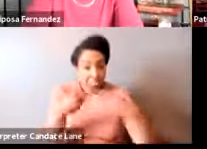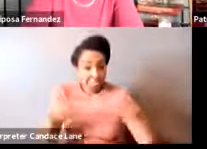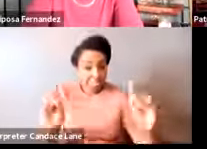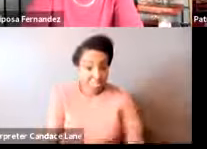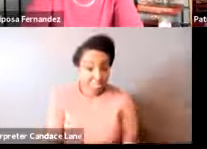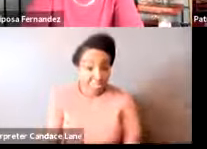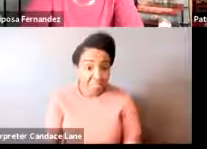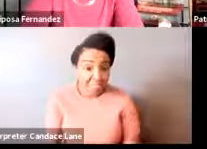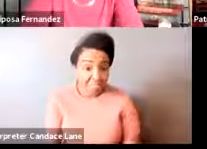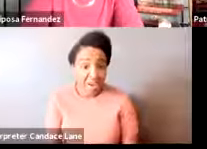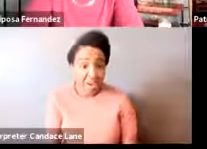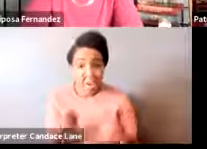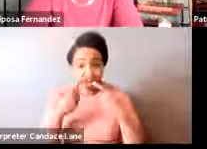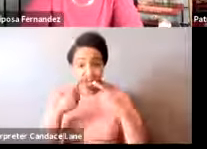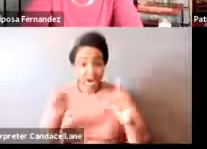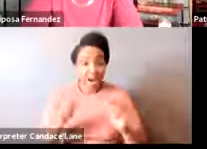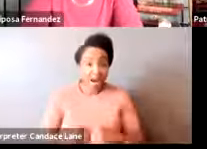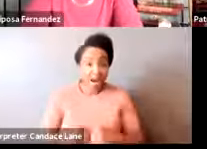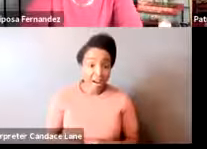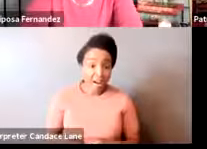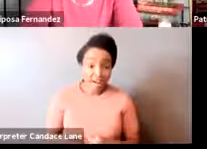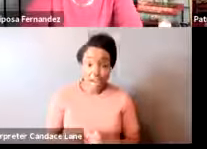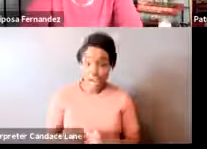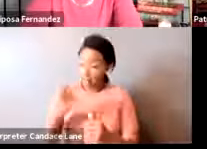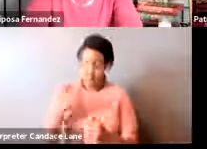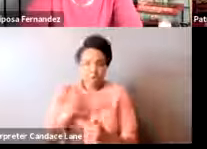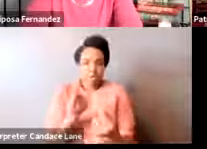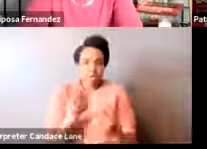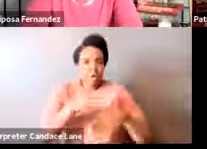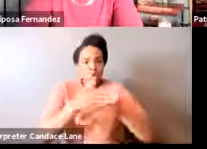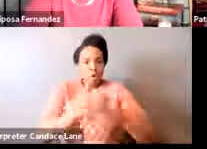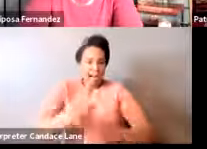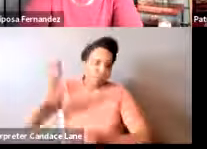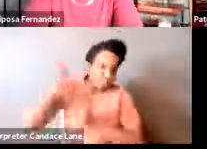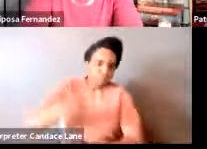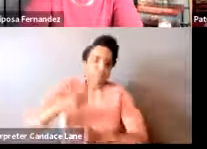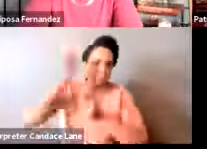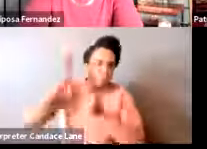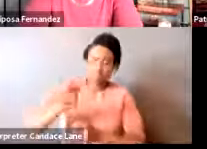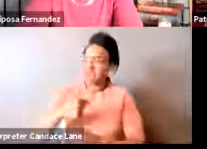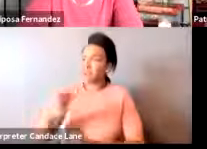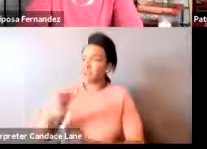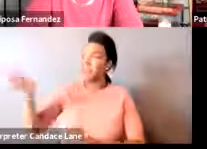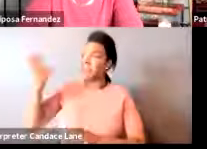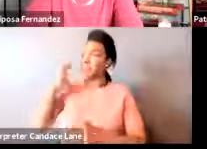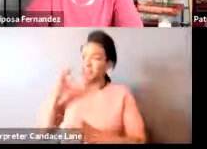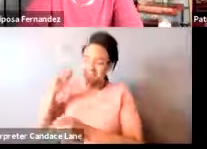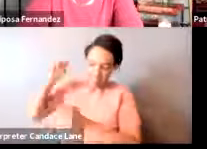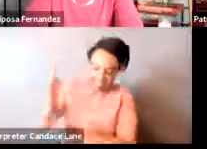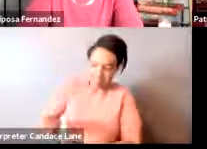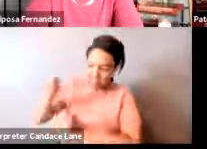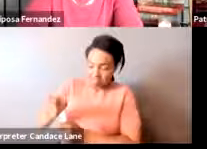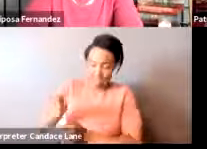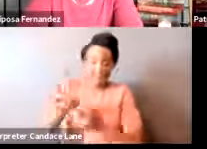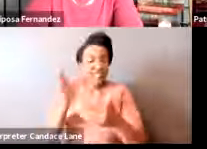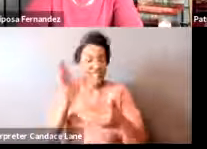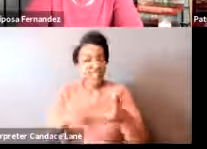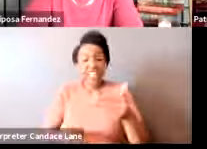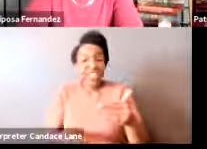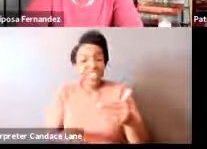You know? It was like, I chopped the wood. She didn't have to chop the wood in the wintertime. It was done, you